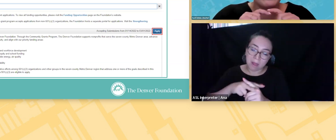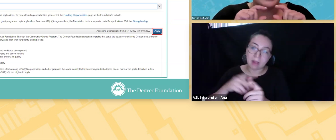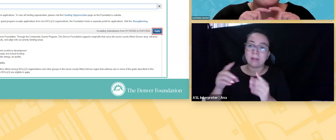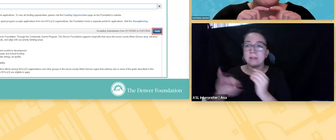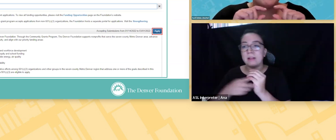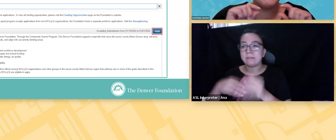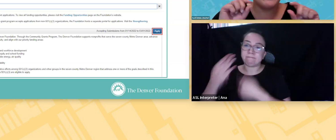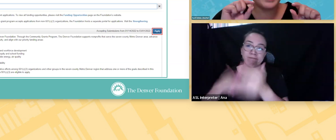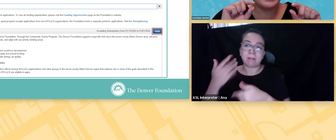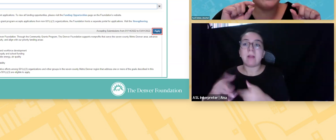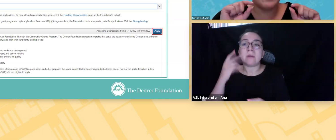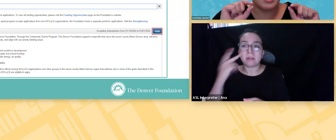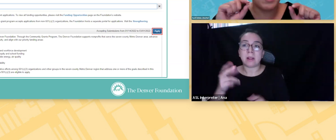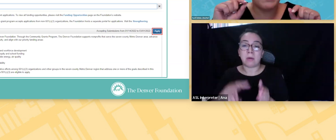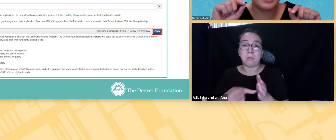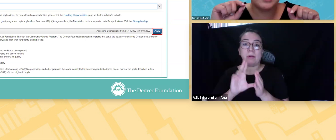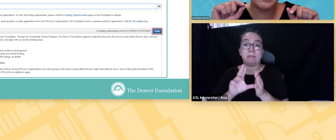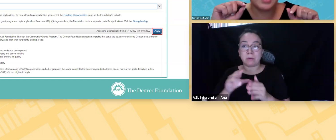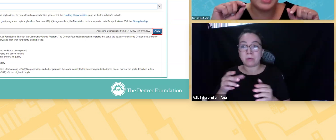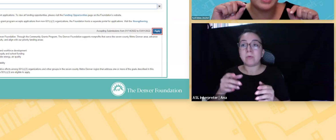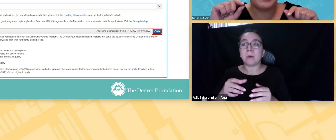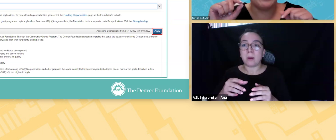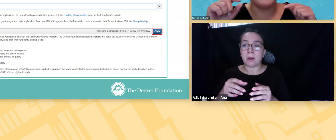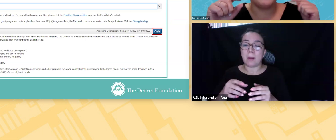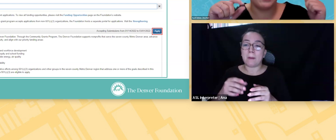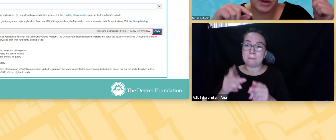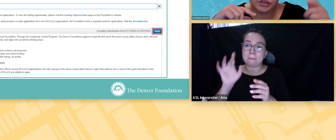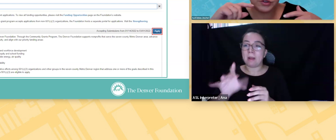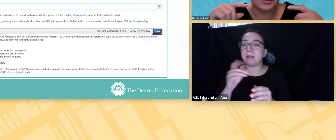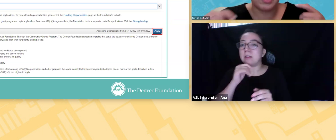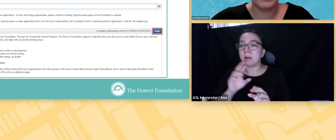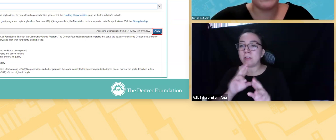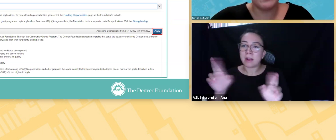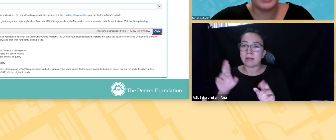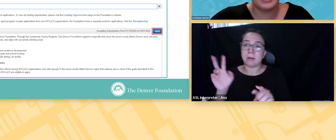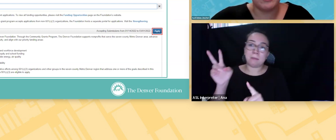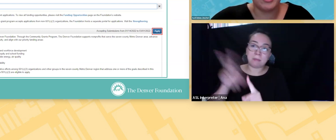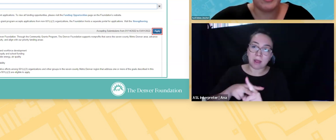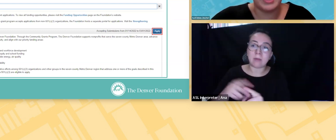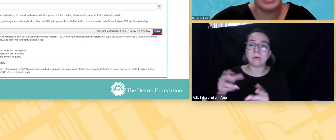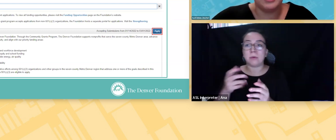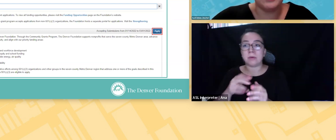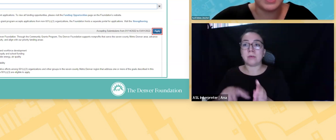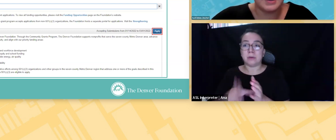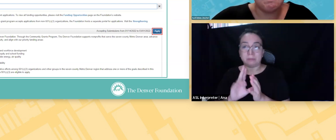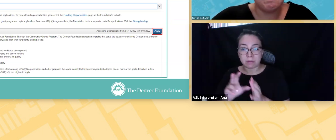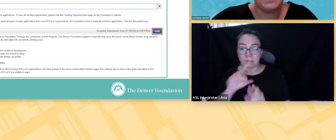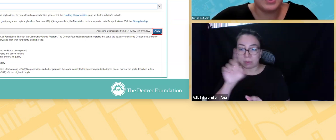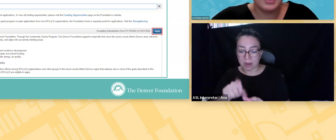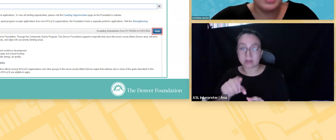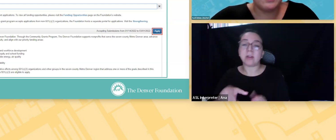There's also going to be a preview button if you're not quite ready to apply yet, but you want to look at the questions, you want to review it again, you can go ahead and use